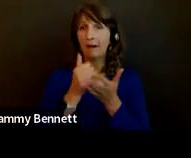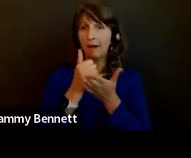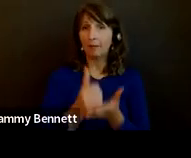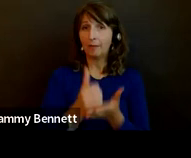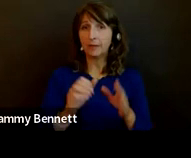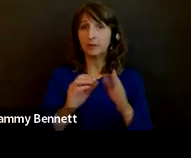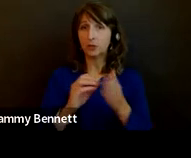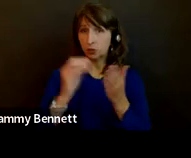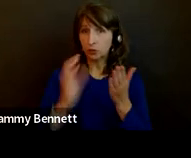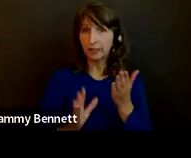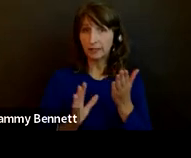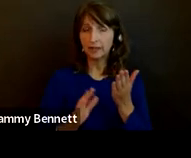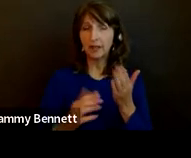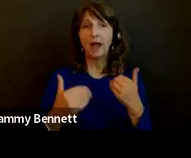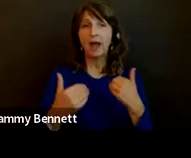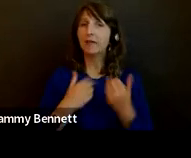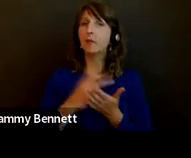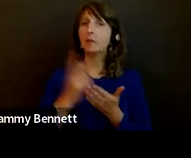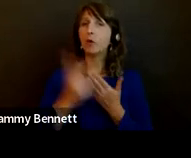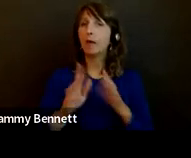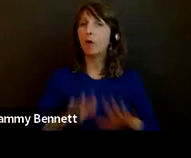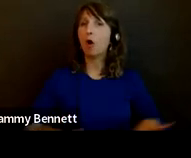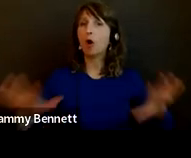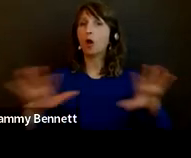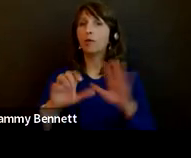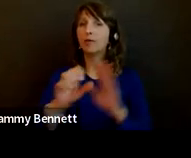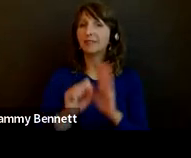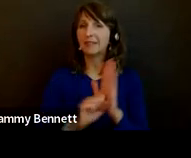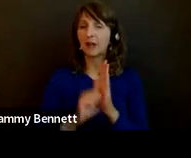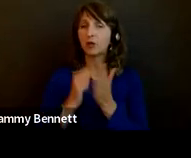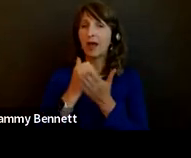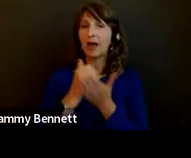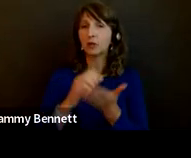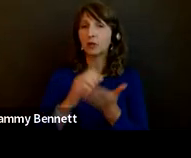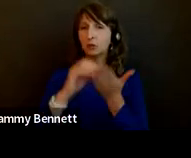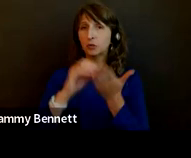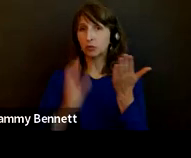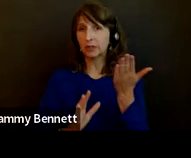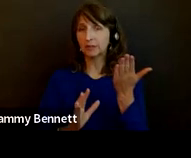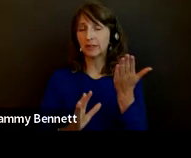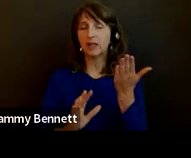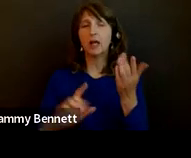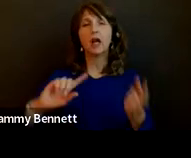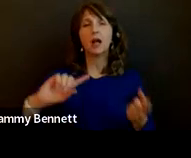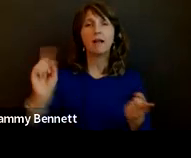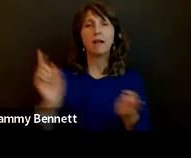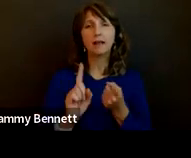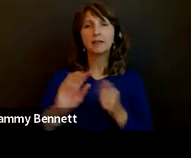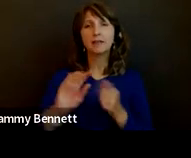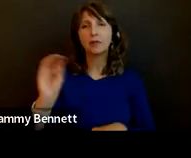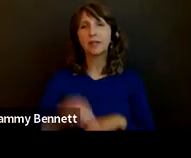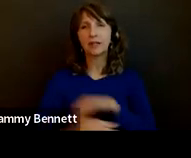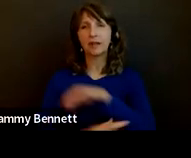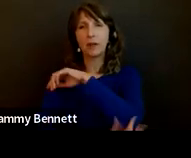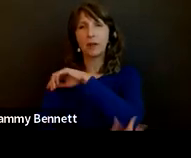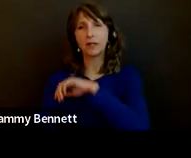state that can help and can make an impact for students in today, Louisiana. And it could drop the percent of poverty in Louisiana. Actually, you